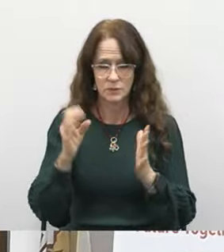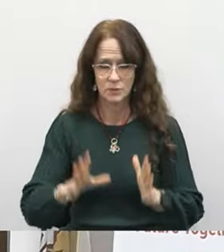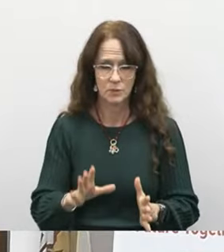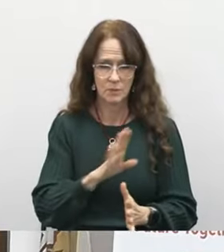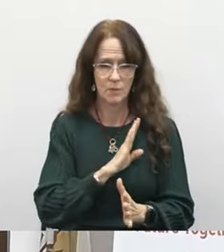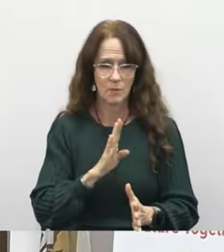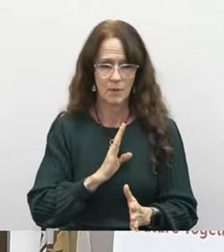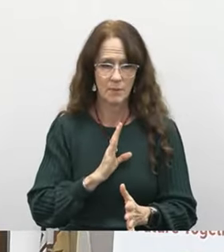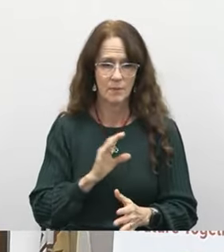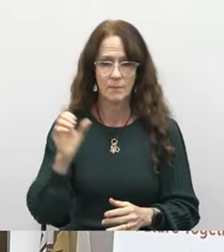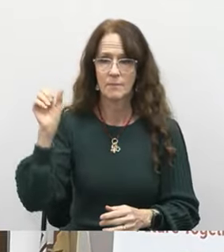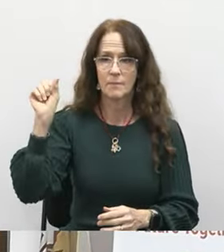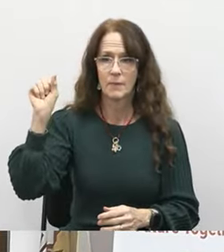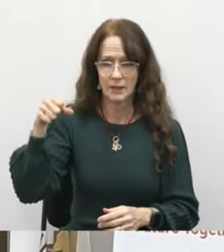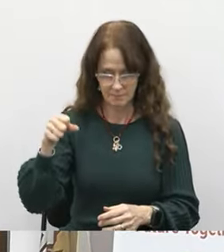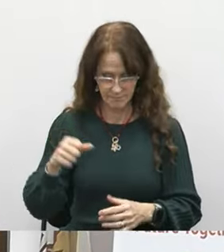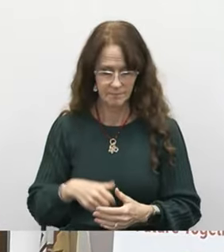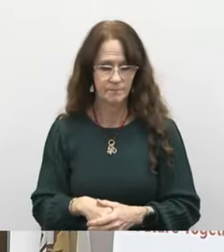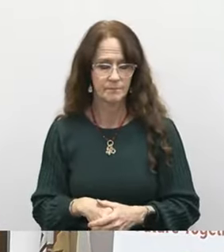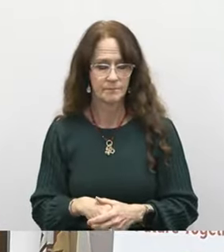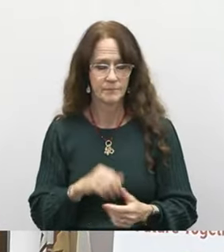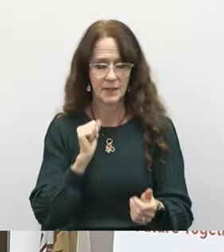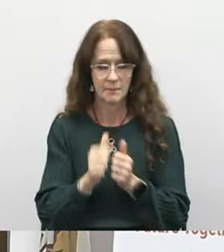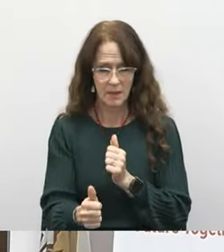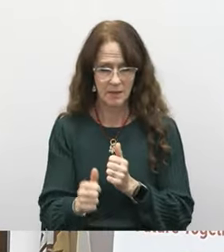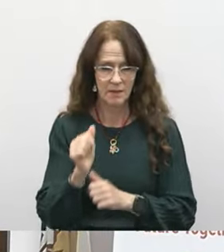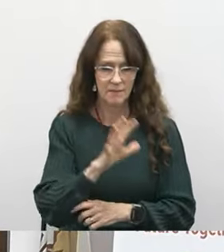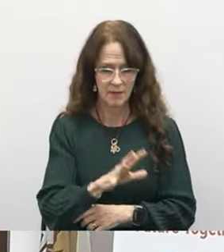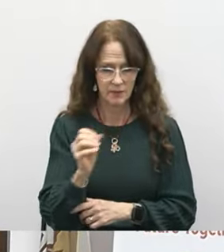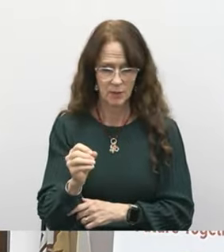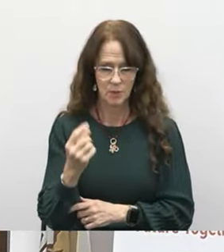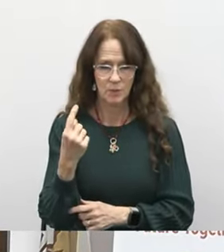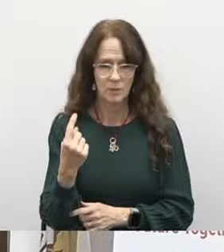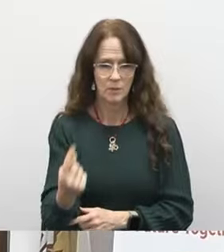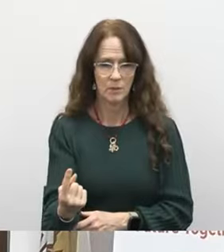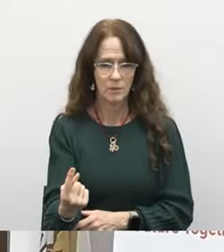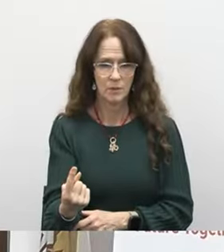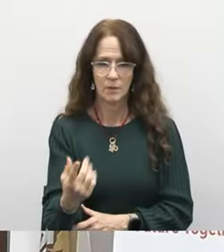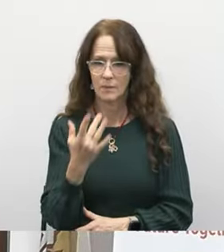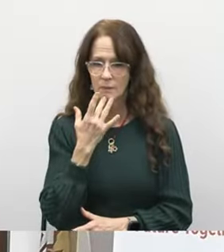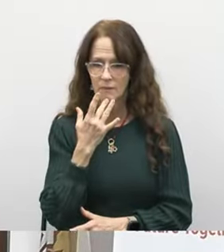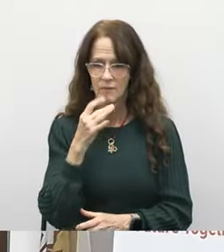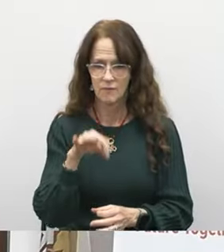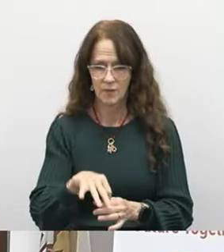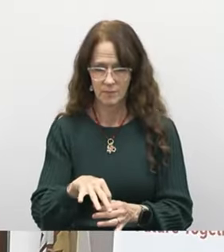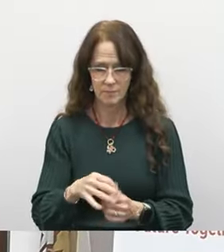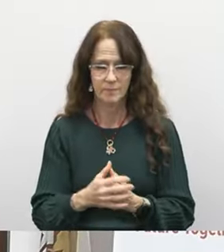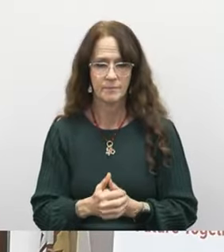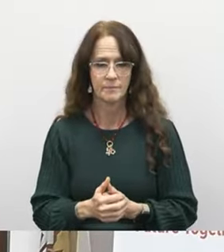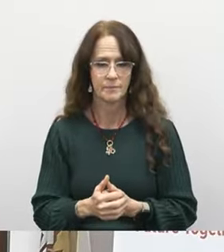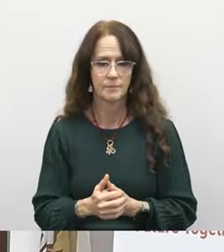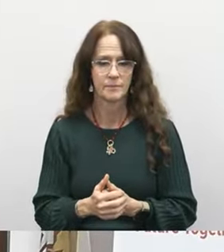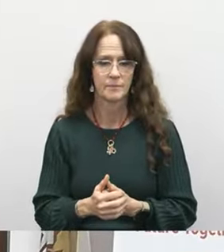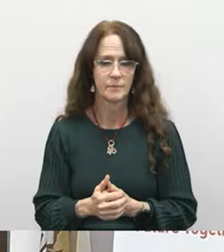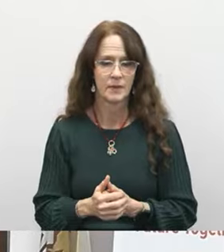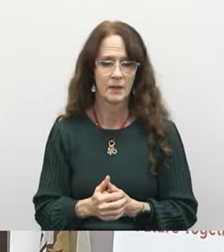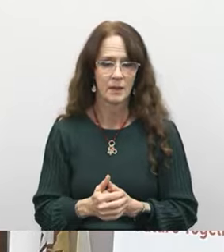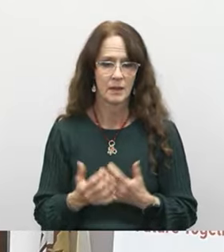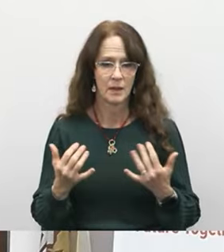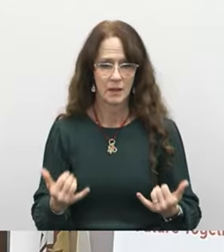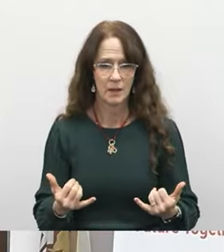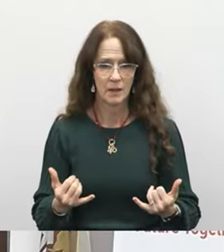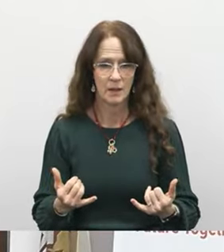board member? Aye. So that passes 5-0 with a preferential vote. And